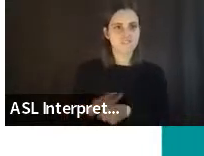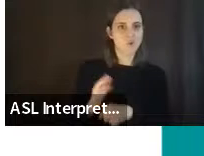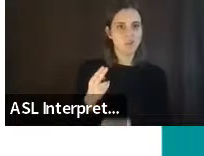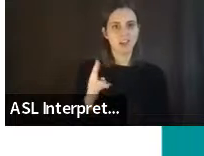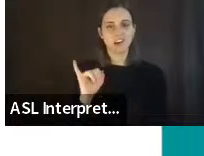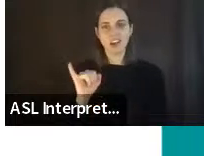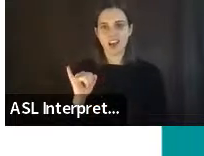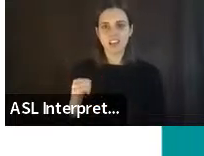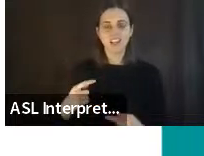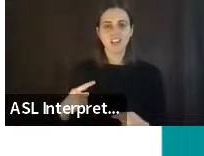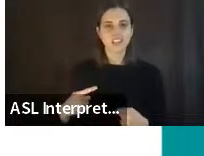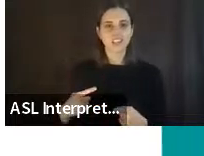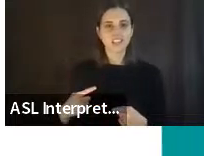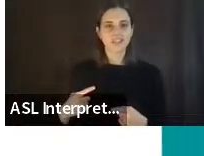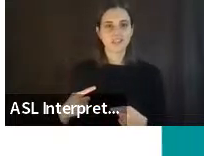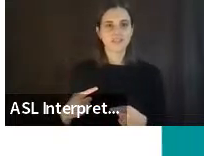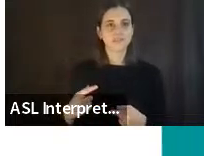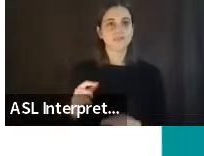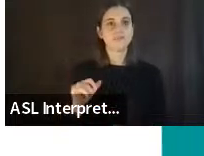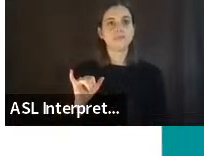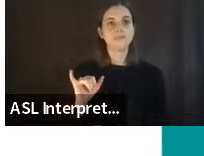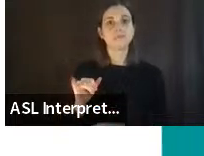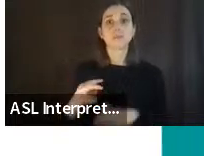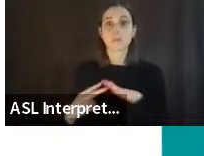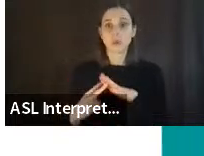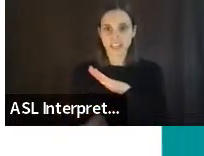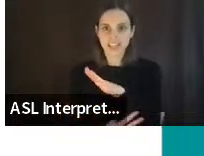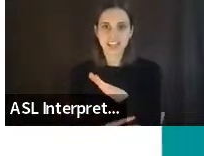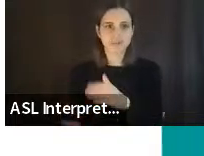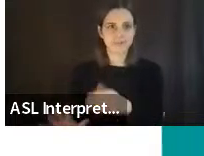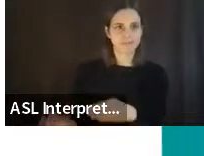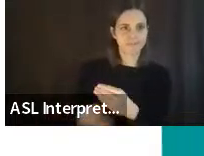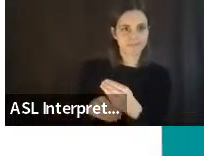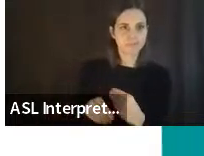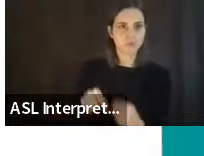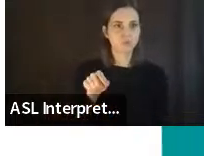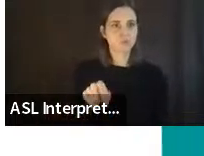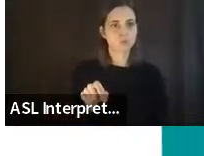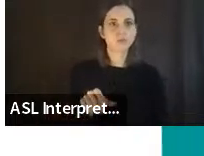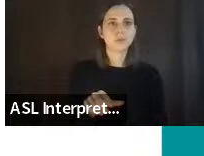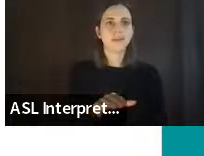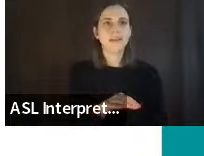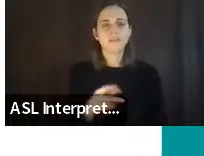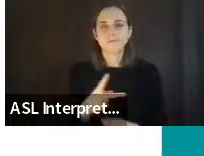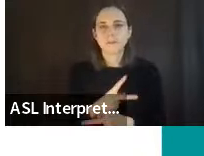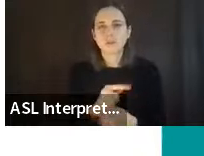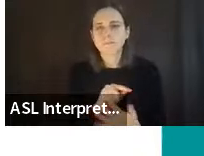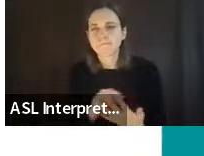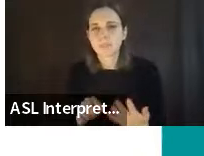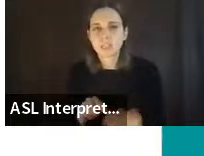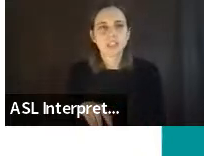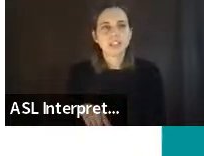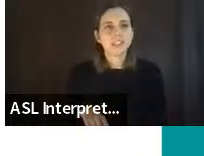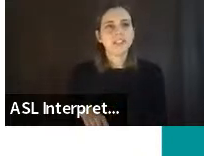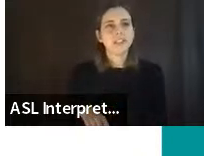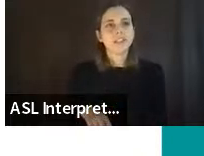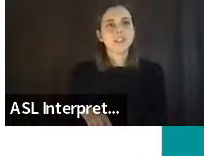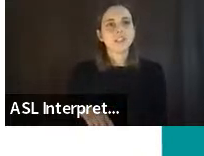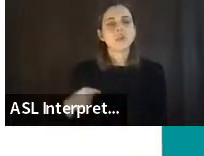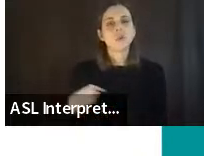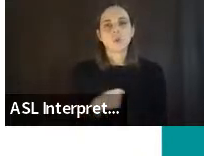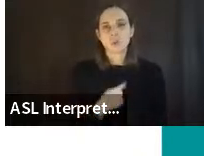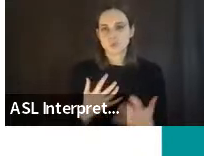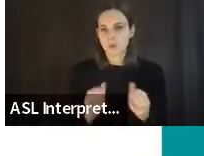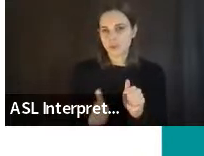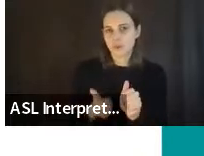off-peak period. This was done just for initial volume forecasting to help us with our screening. We will be updating this based off